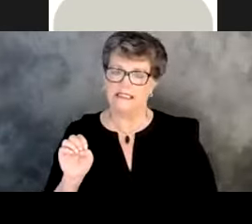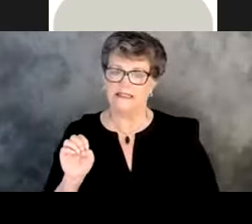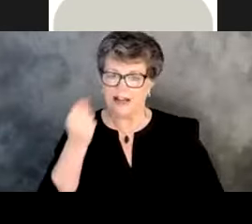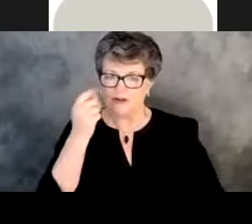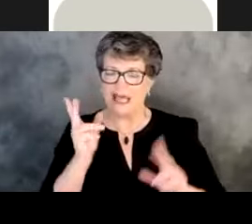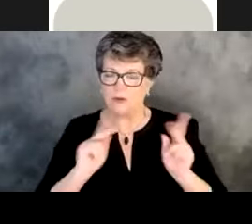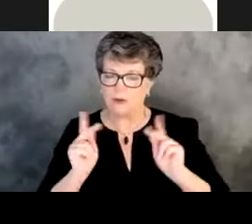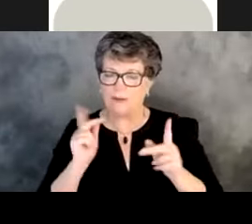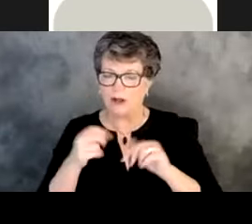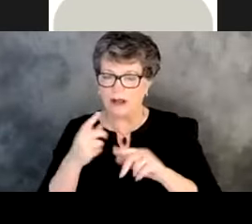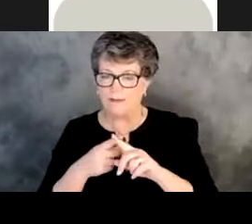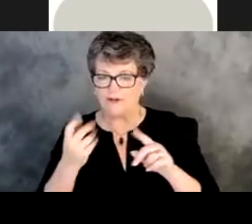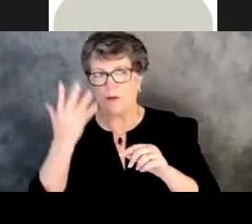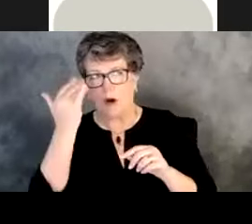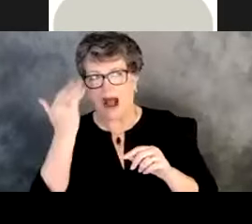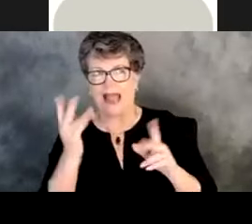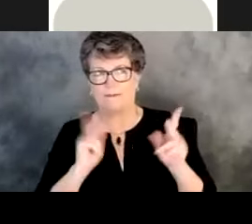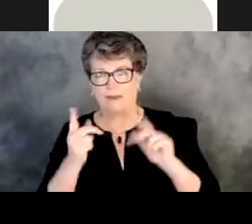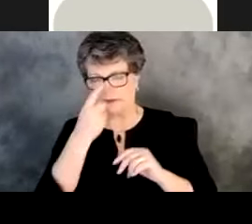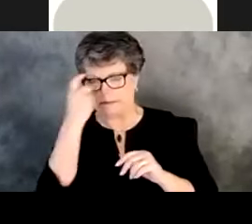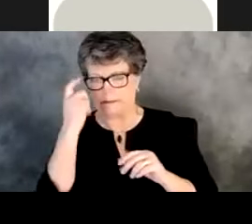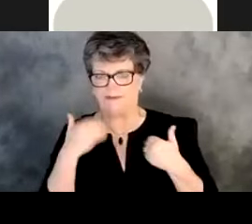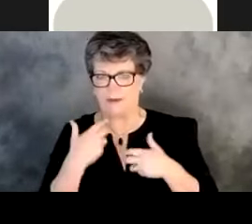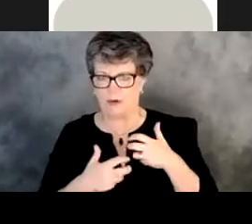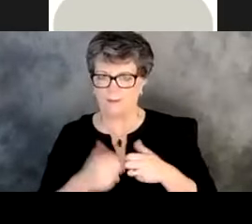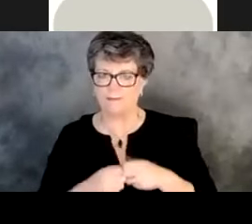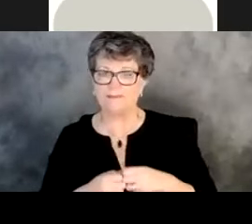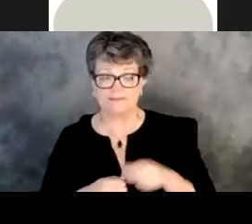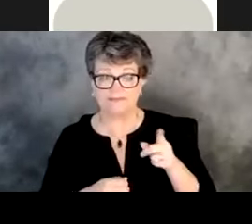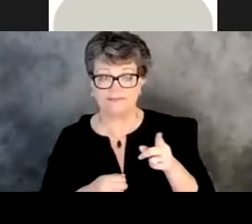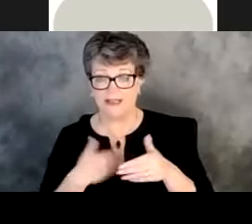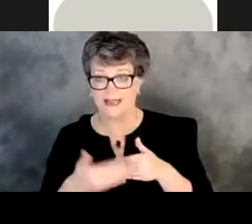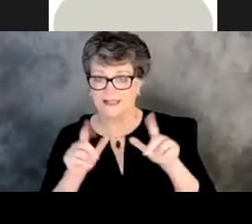from and why people might have that belief. Next slide.